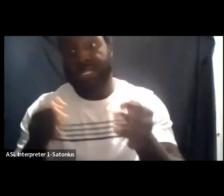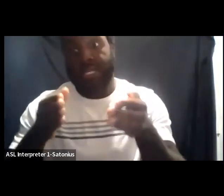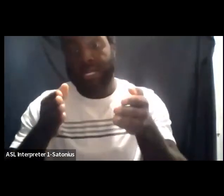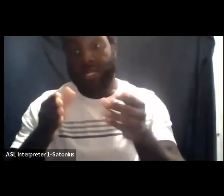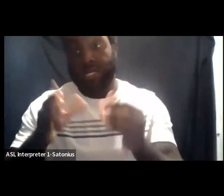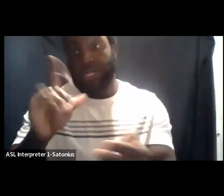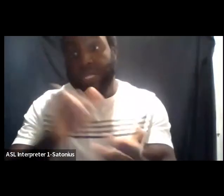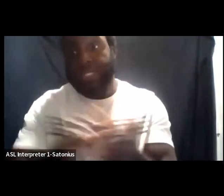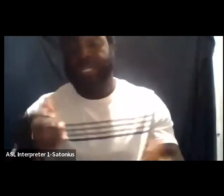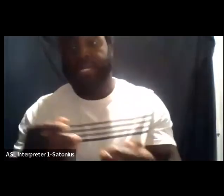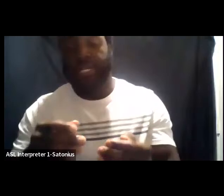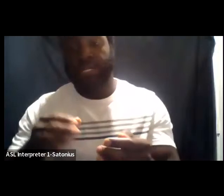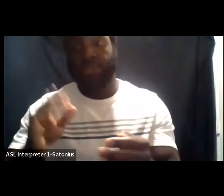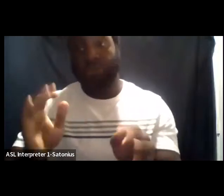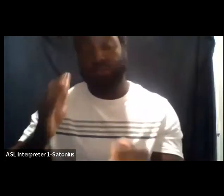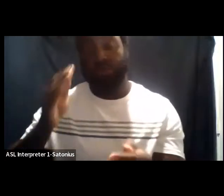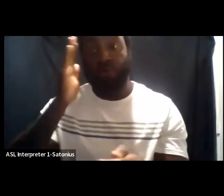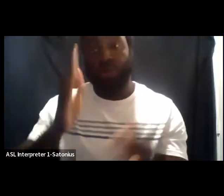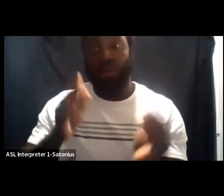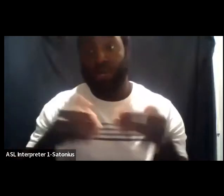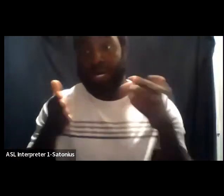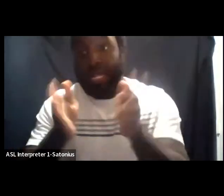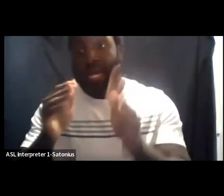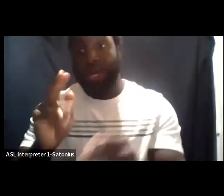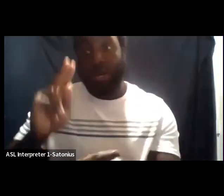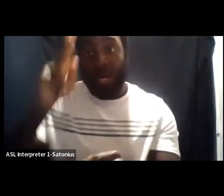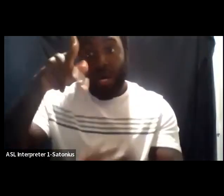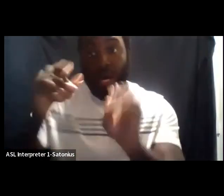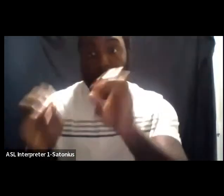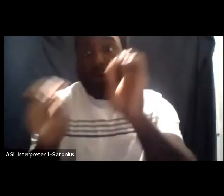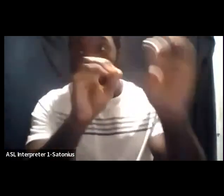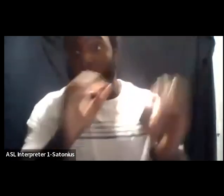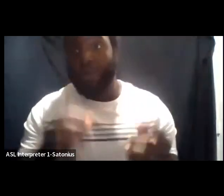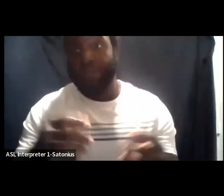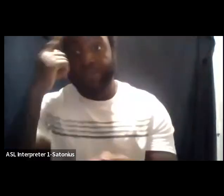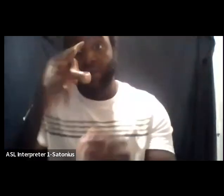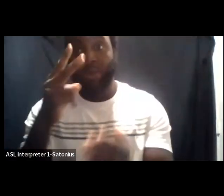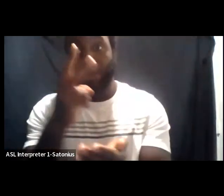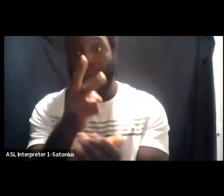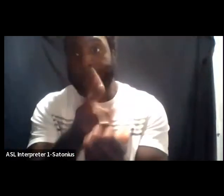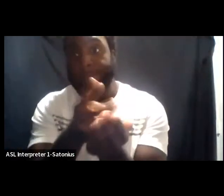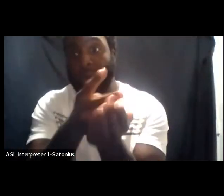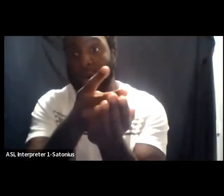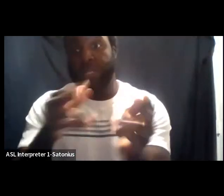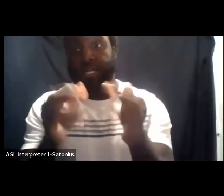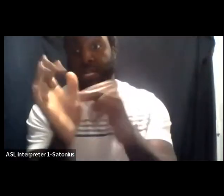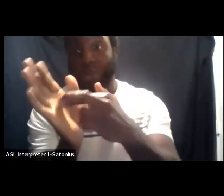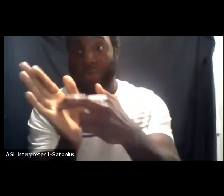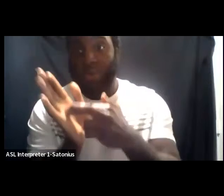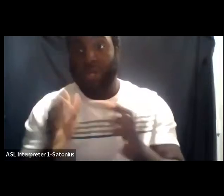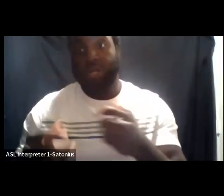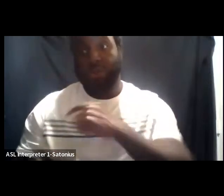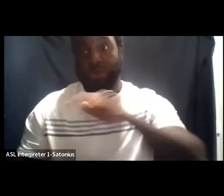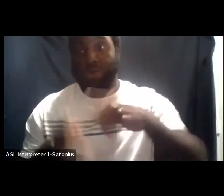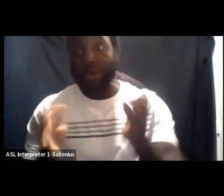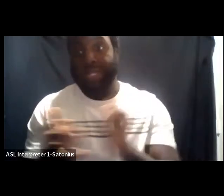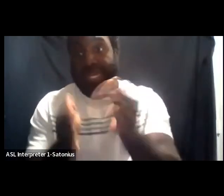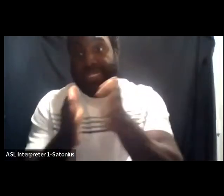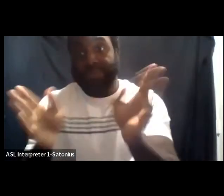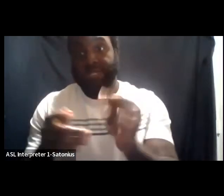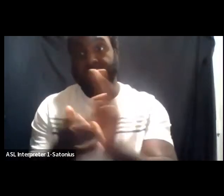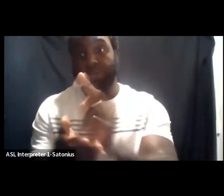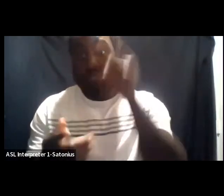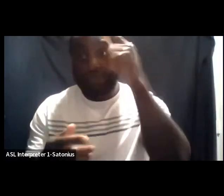applaud the idea of removing burdensome parking requirements. We want that space to be used for affordability. There's a